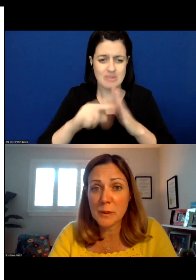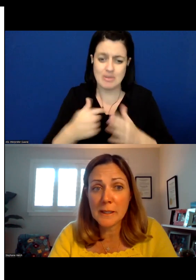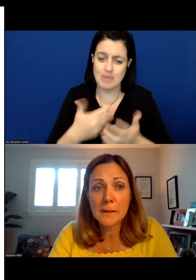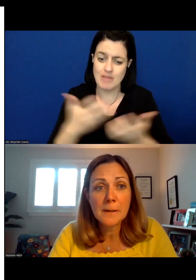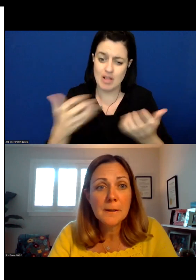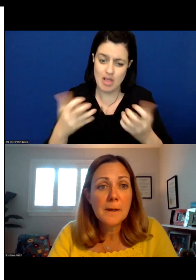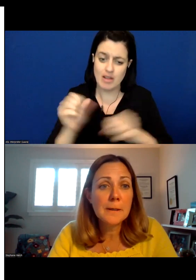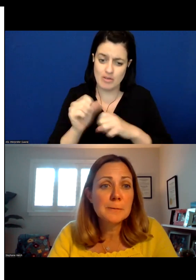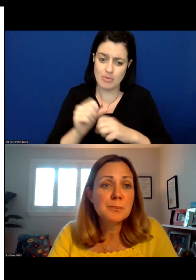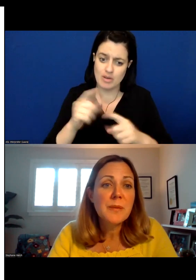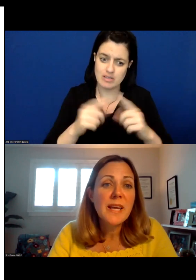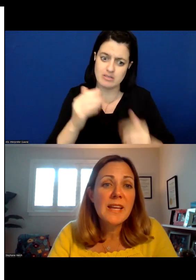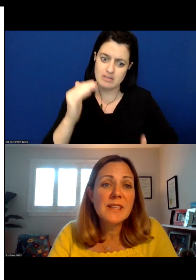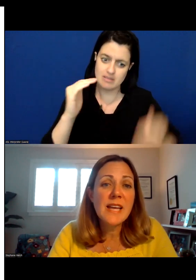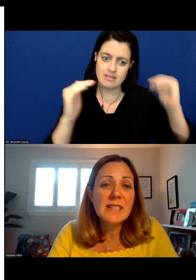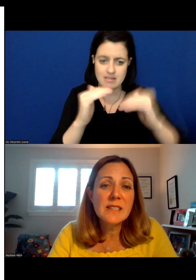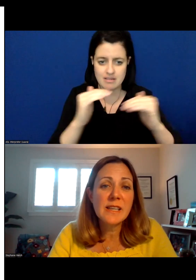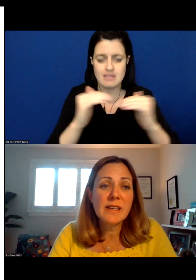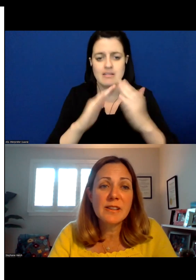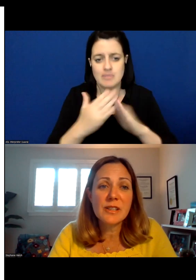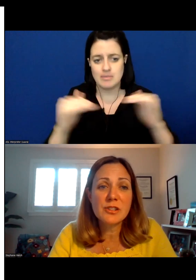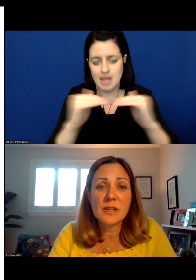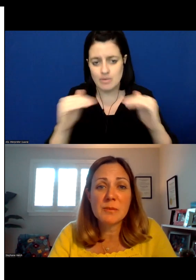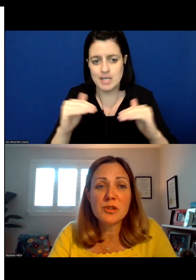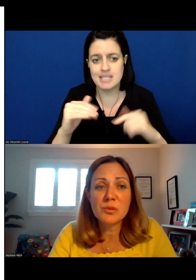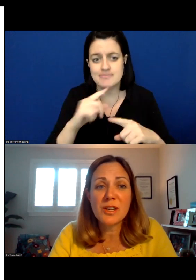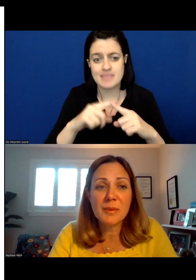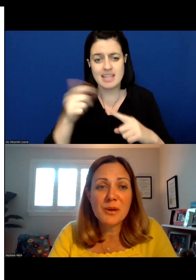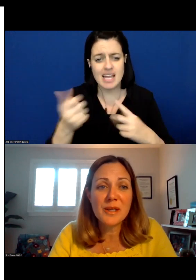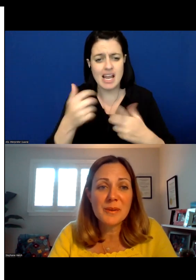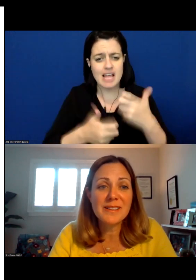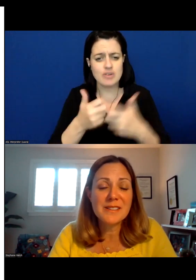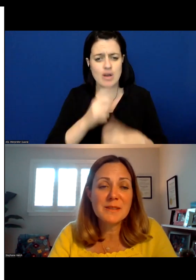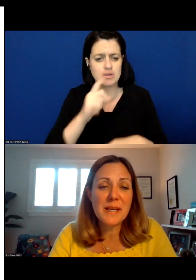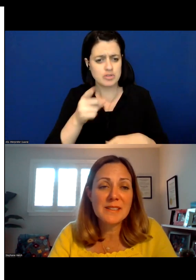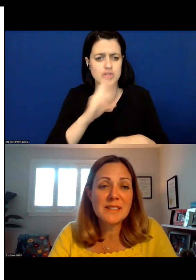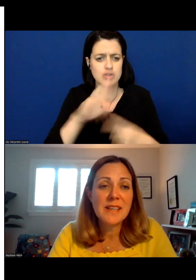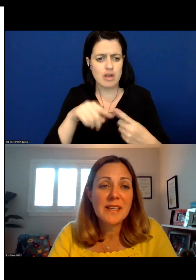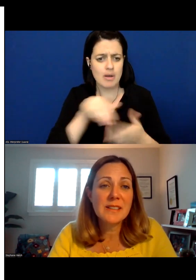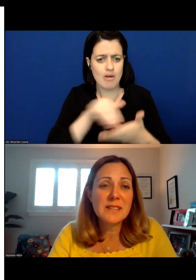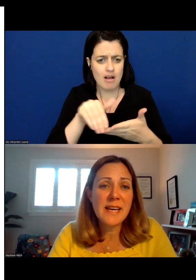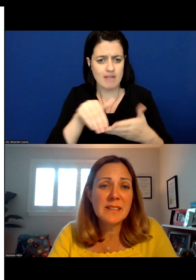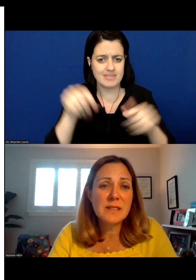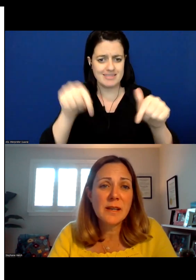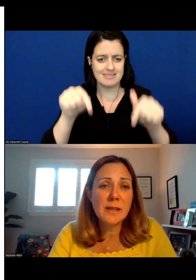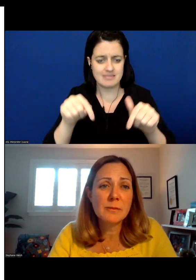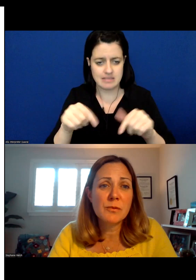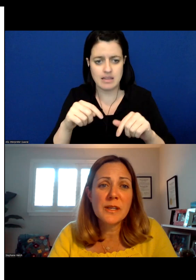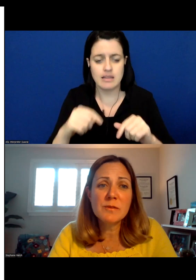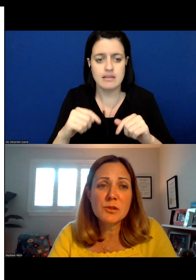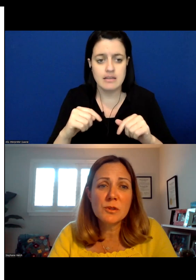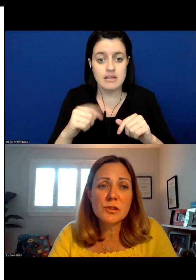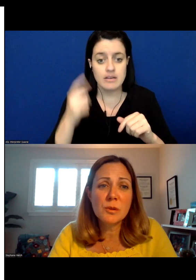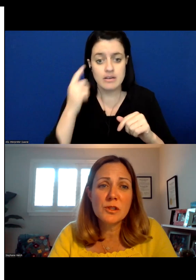advance equity. And then lastly, another issue that I'm sure you talk about quite a bit in this space is that